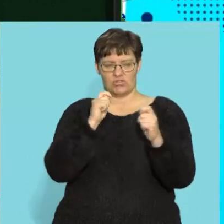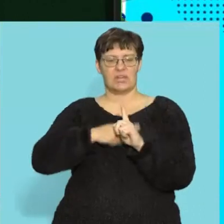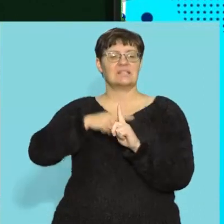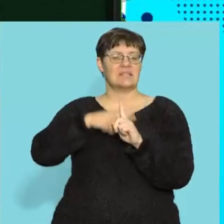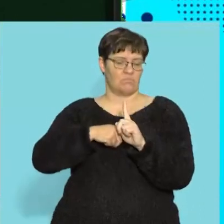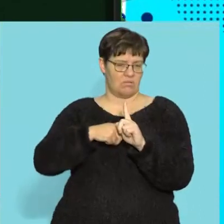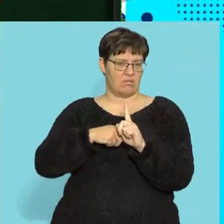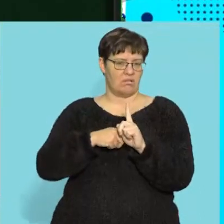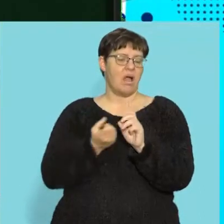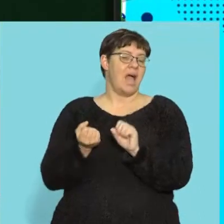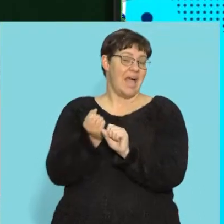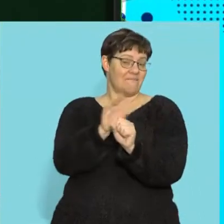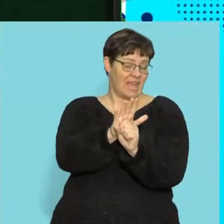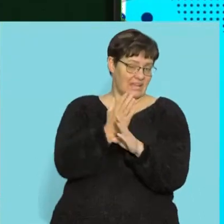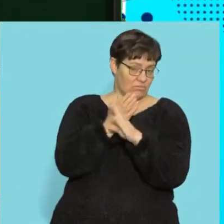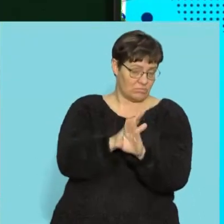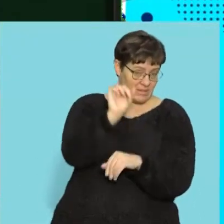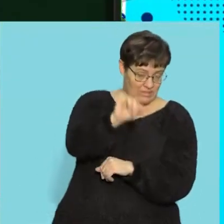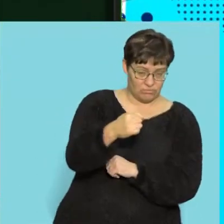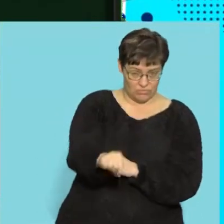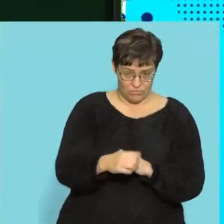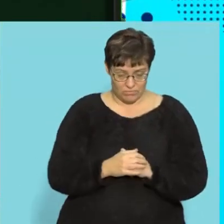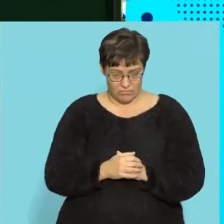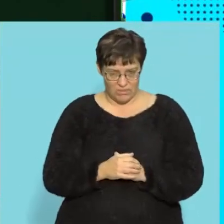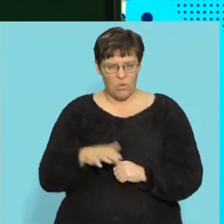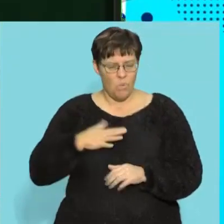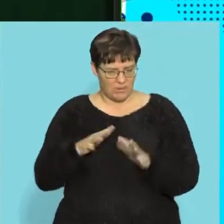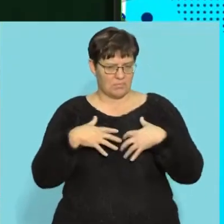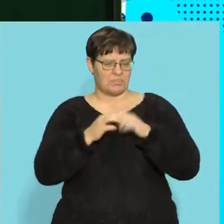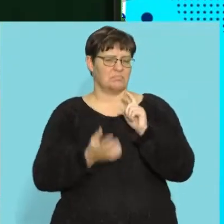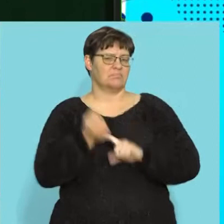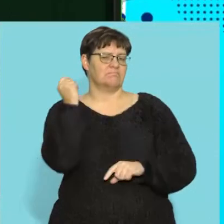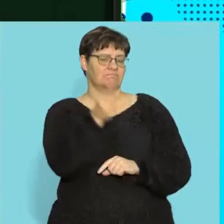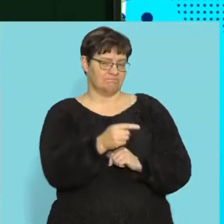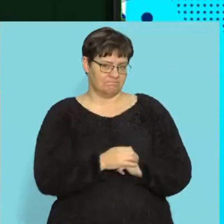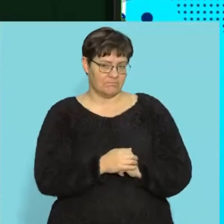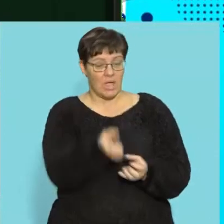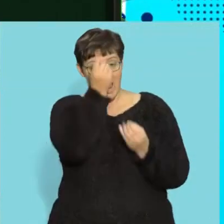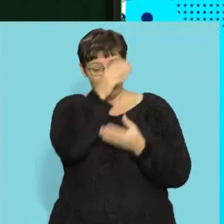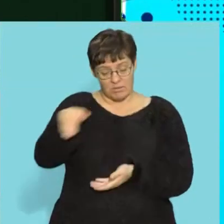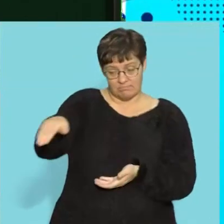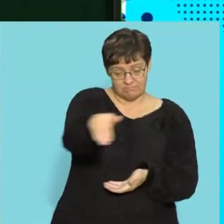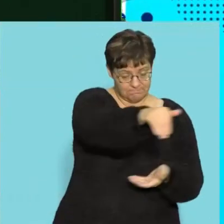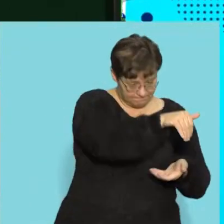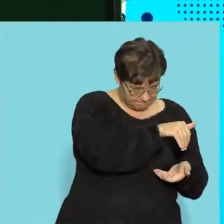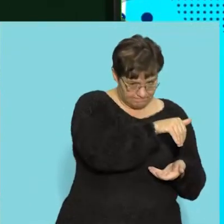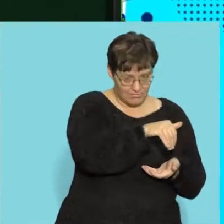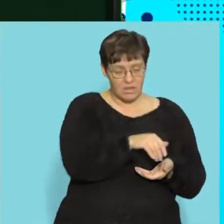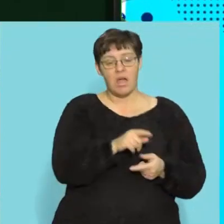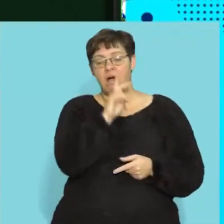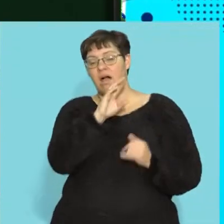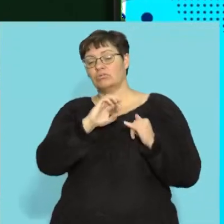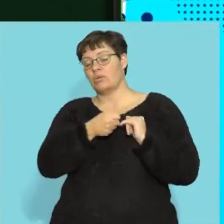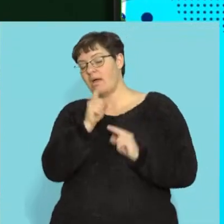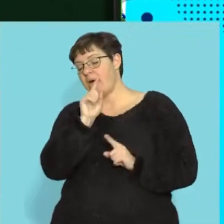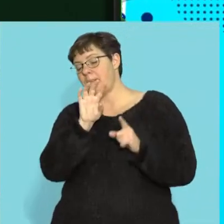change in the temperature generally affects resistance in this way. That's what we want to establish. So this data that was obtained, we'll use it